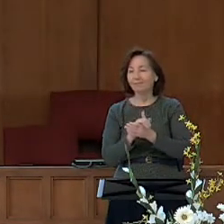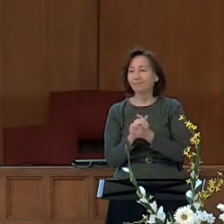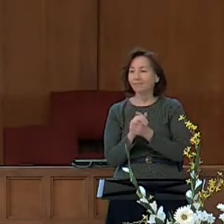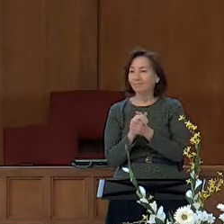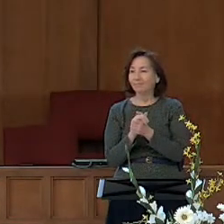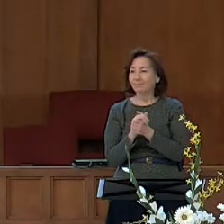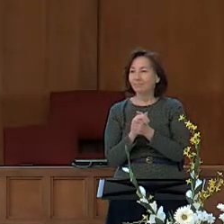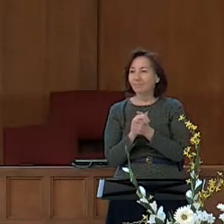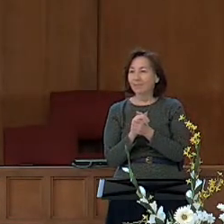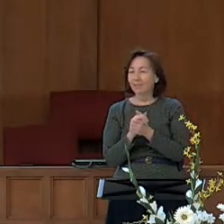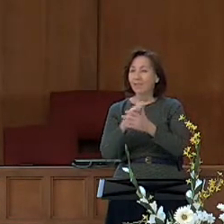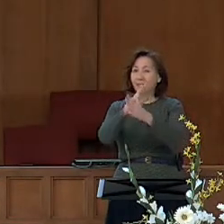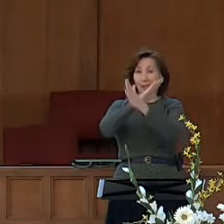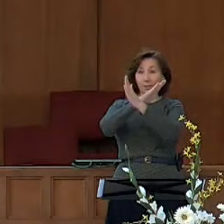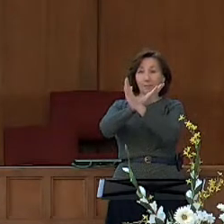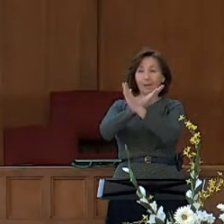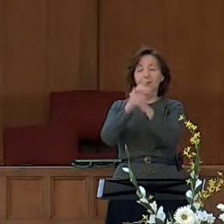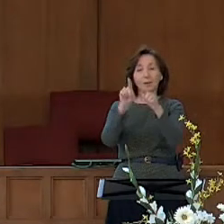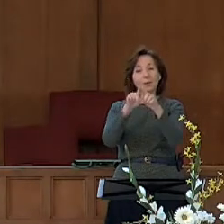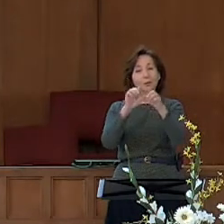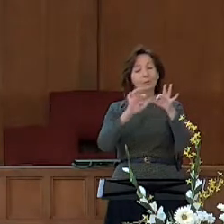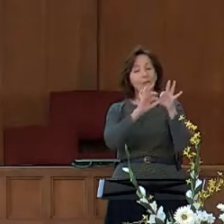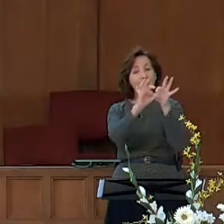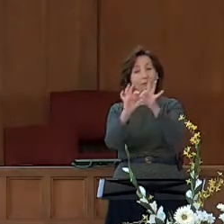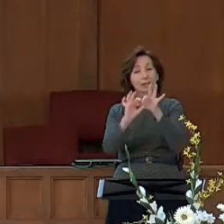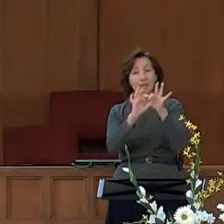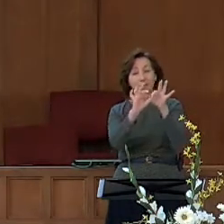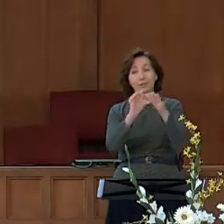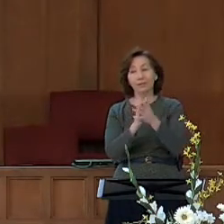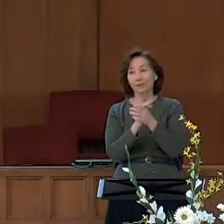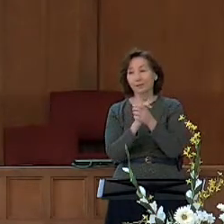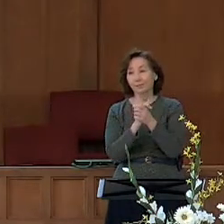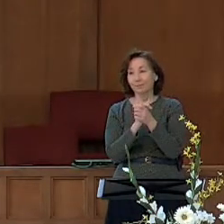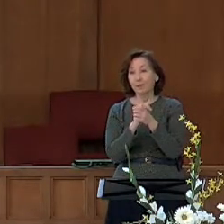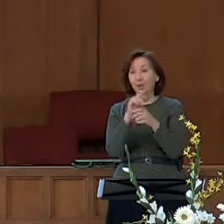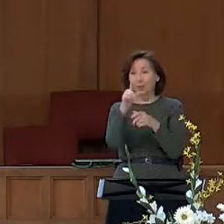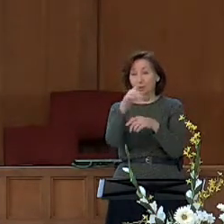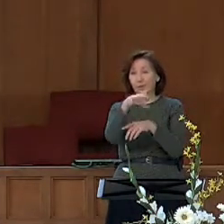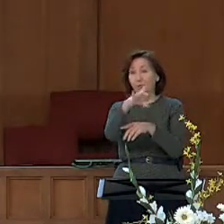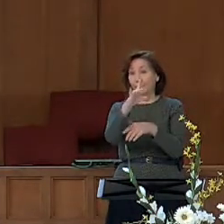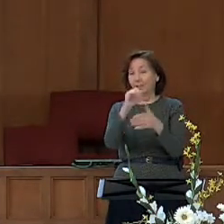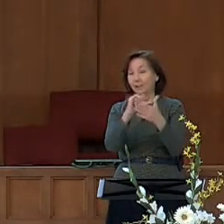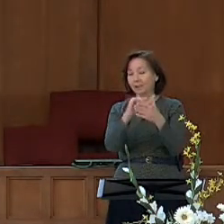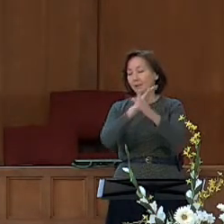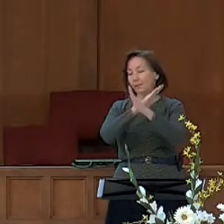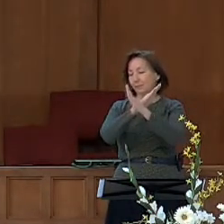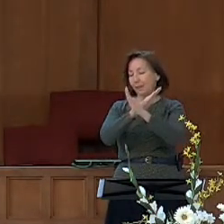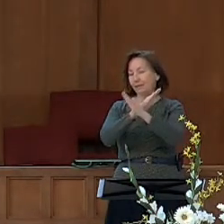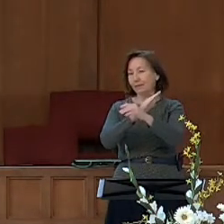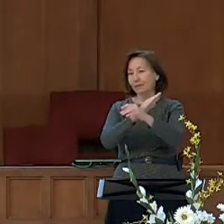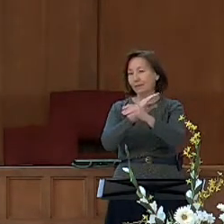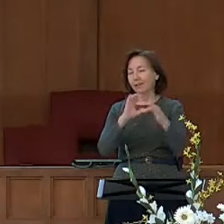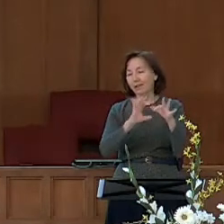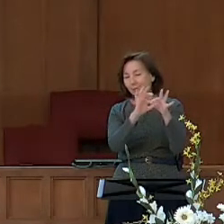It is the barrier also in our relationships. You're going to find that that's the barrier in our